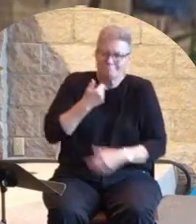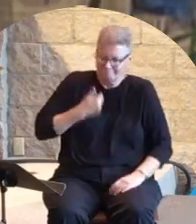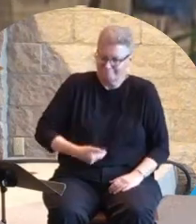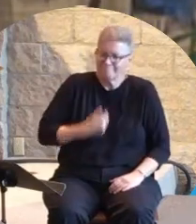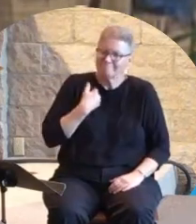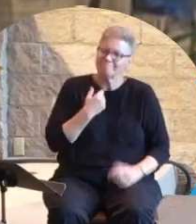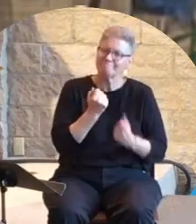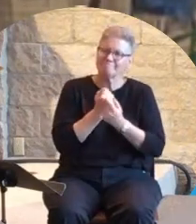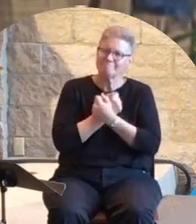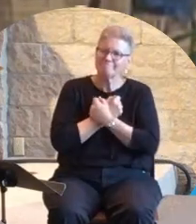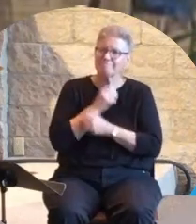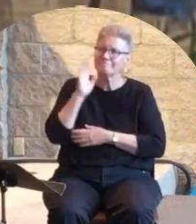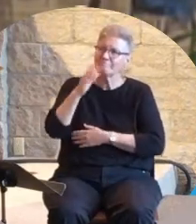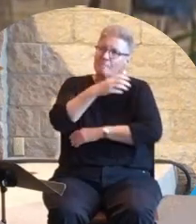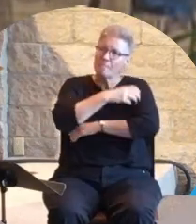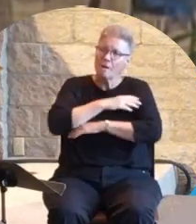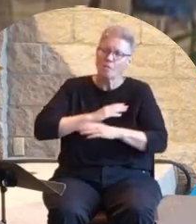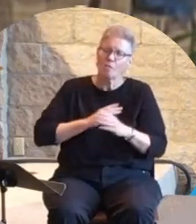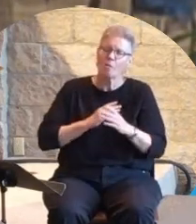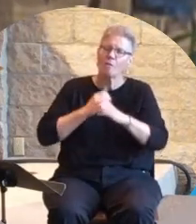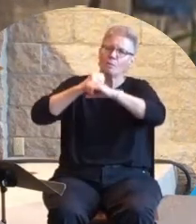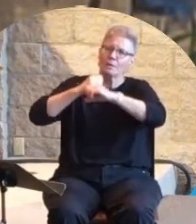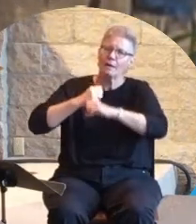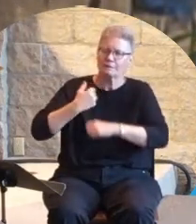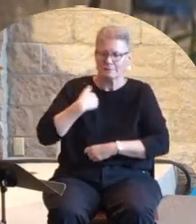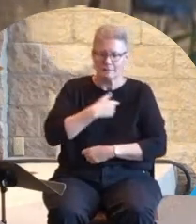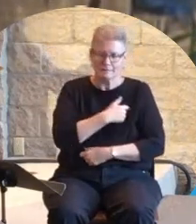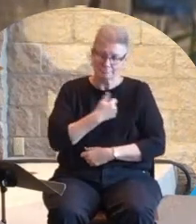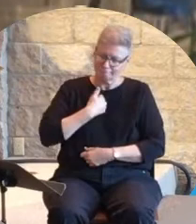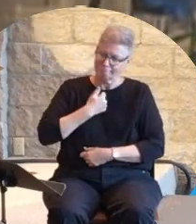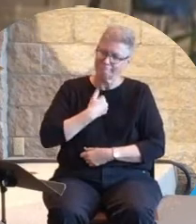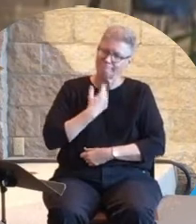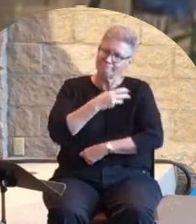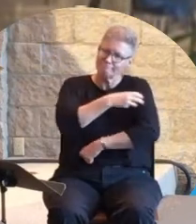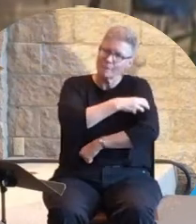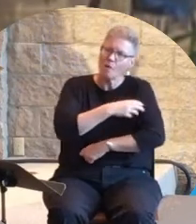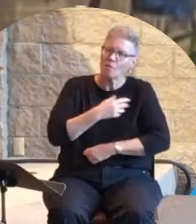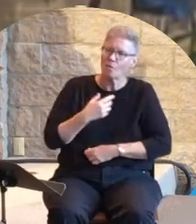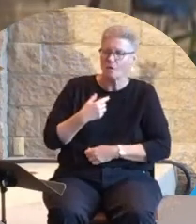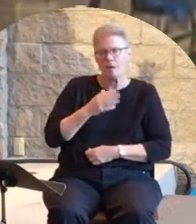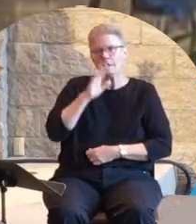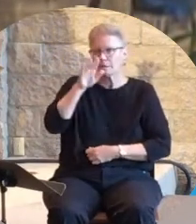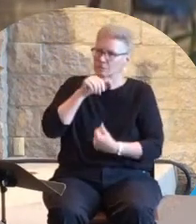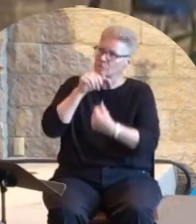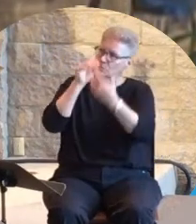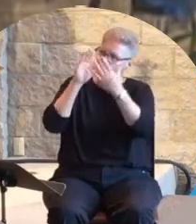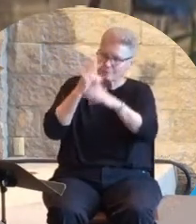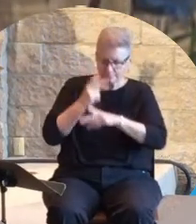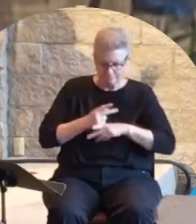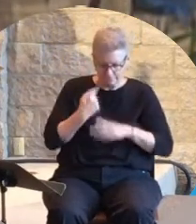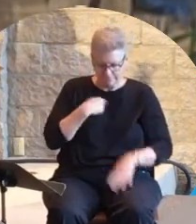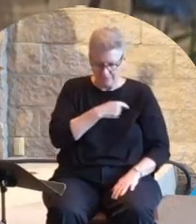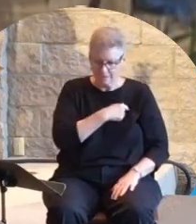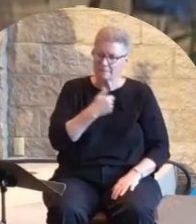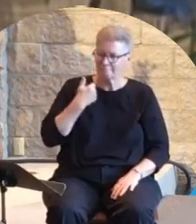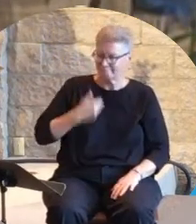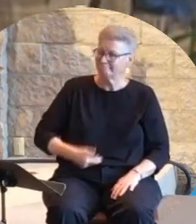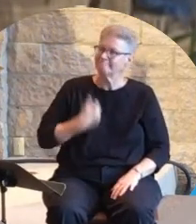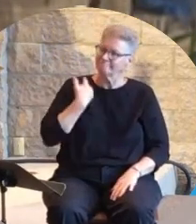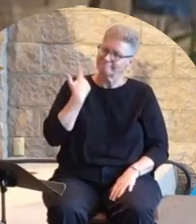love. The power of God protects us. I am power. The presence of God watches over us. I am